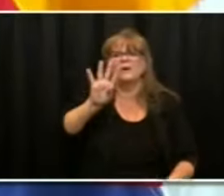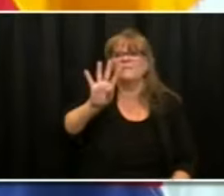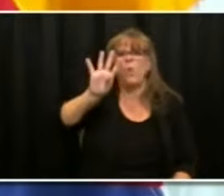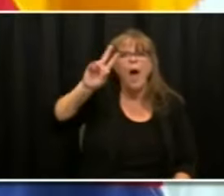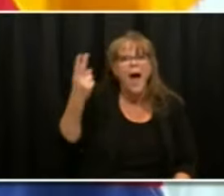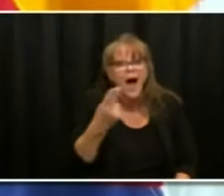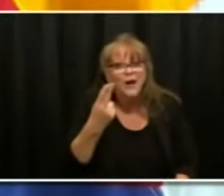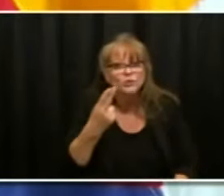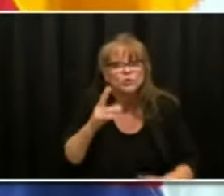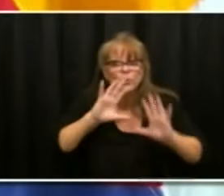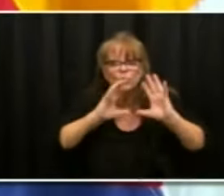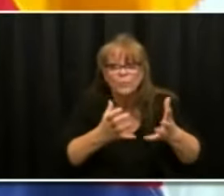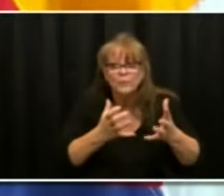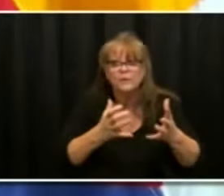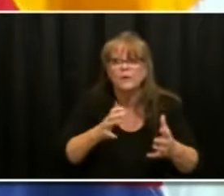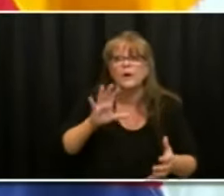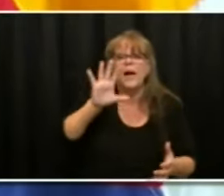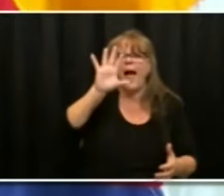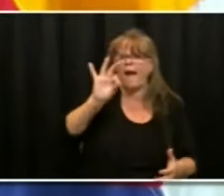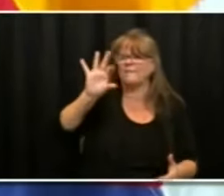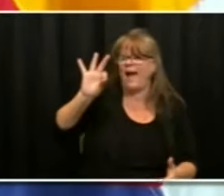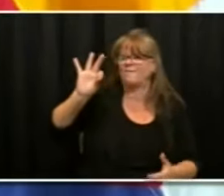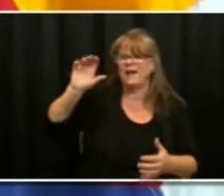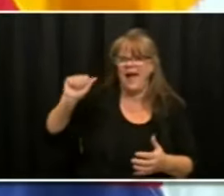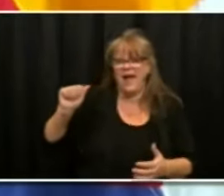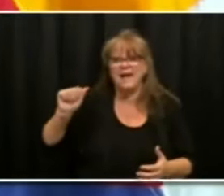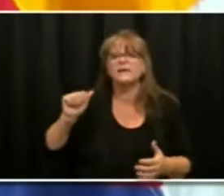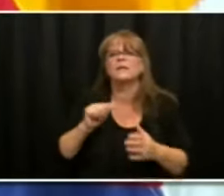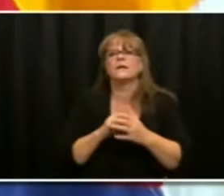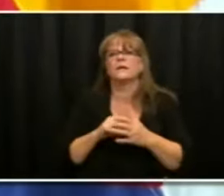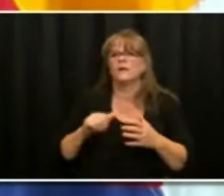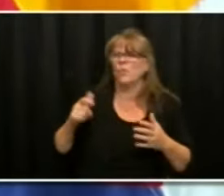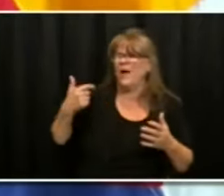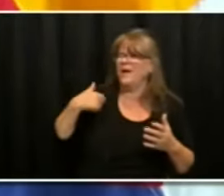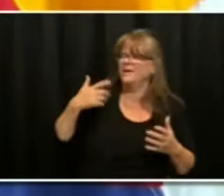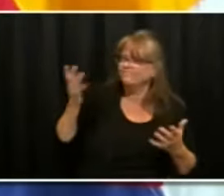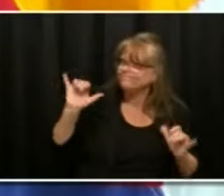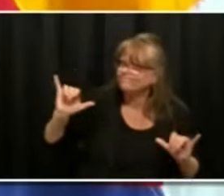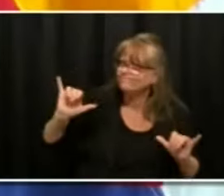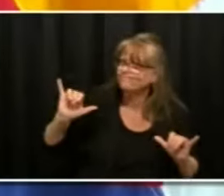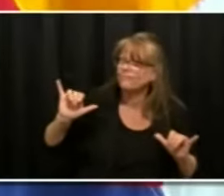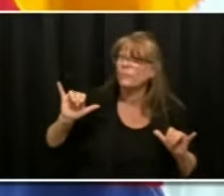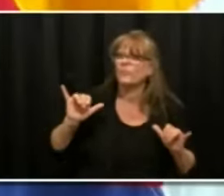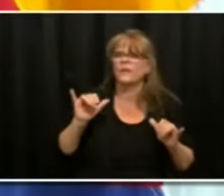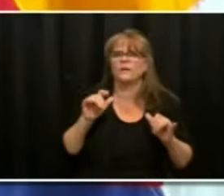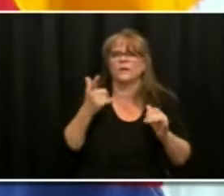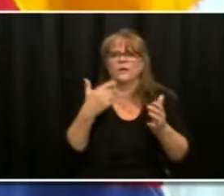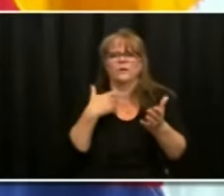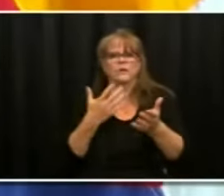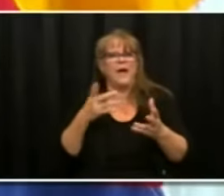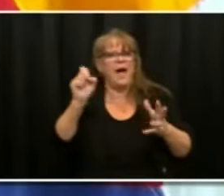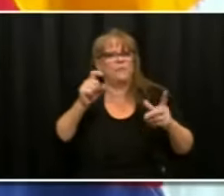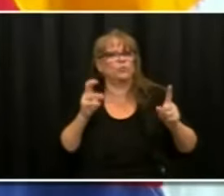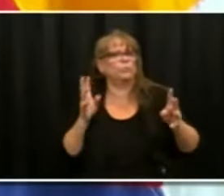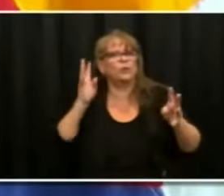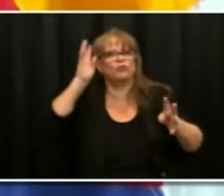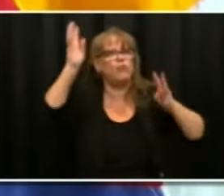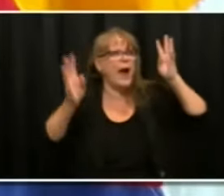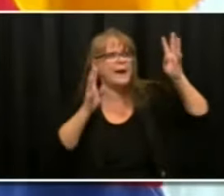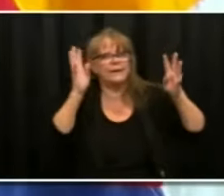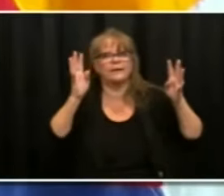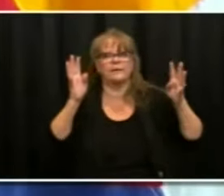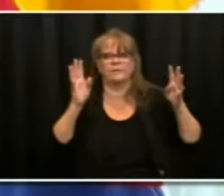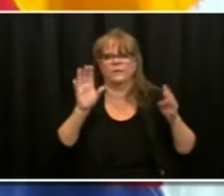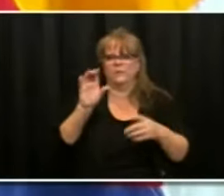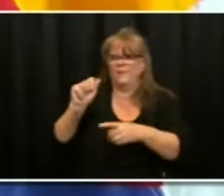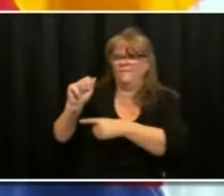a reimagined state fair, one of only a few states in the country able to do so, providing young people a safe way to showcase the